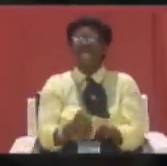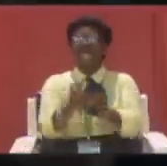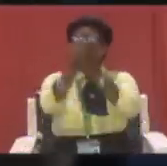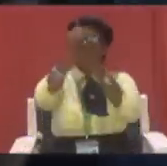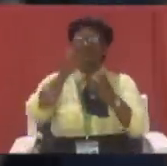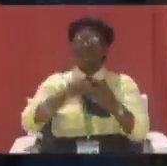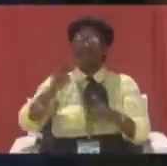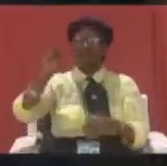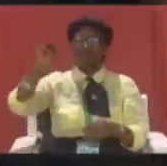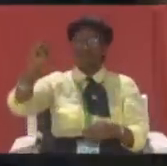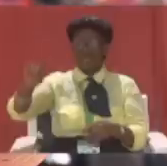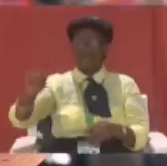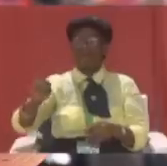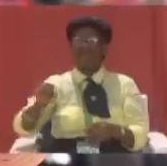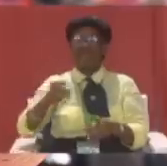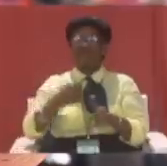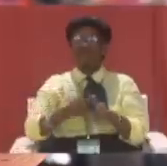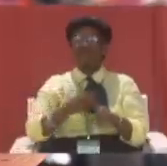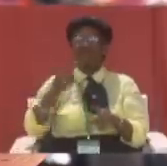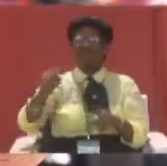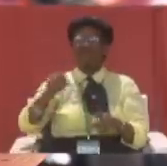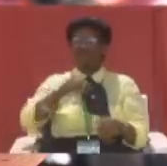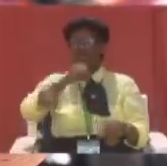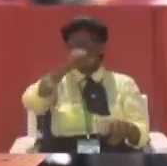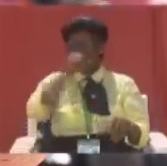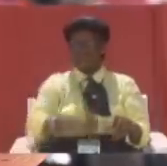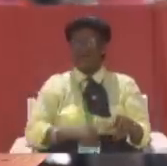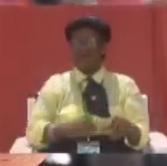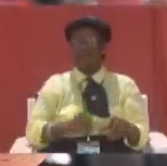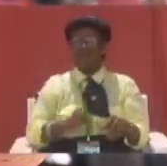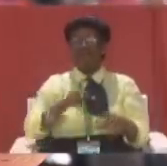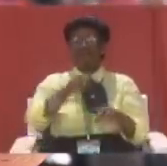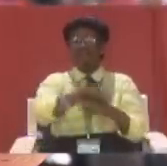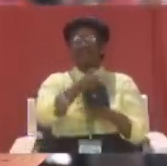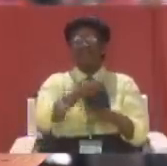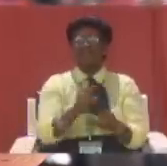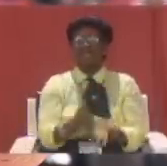From the south, send help to them.